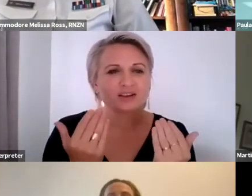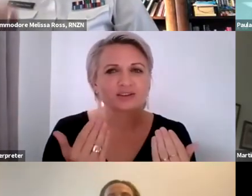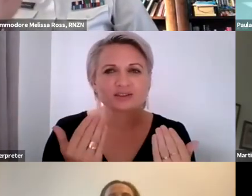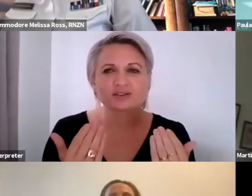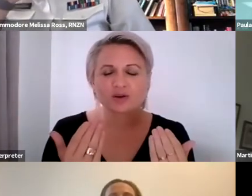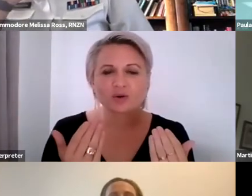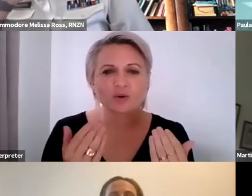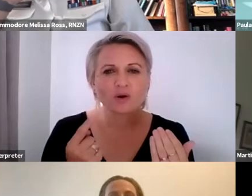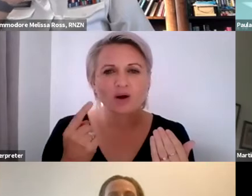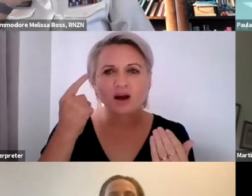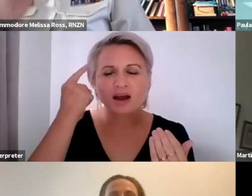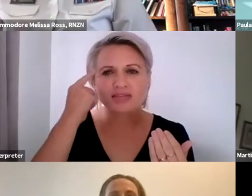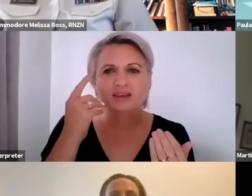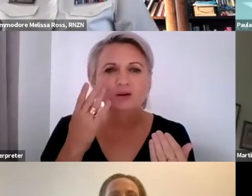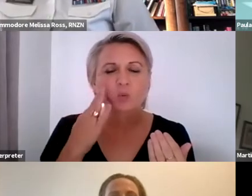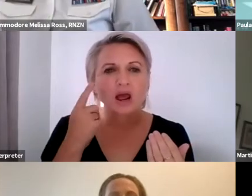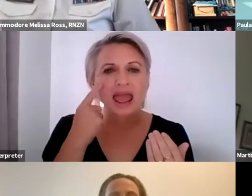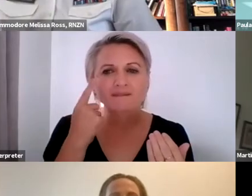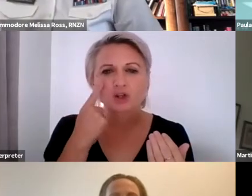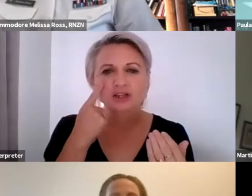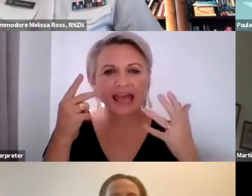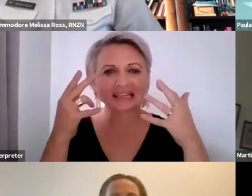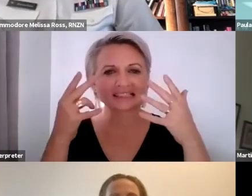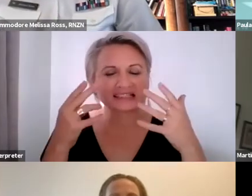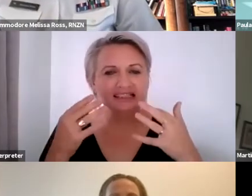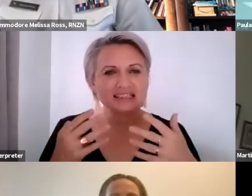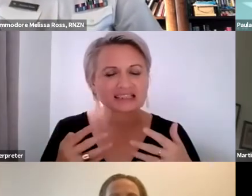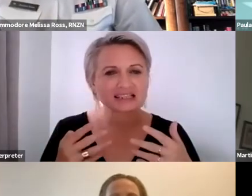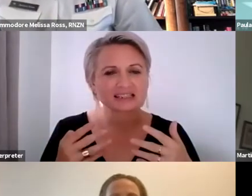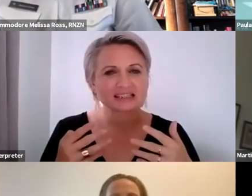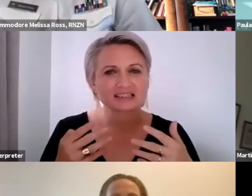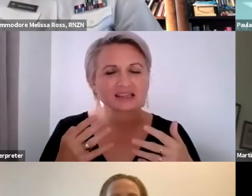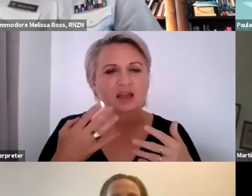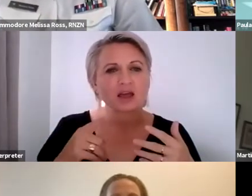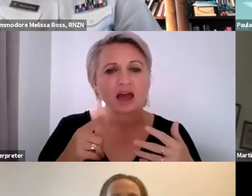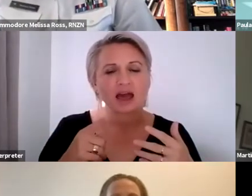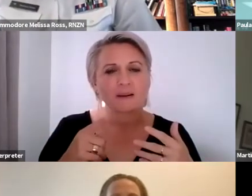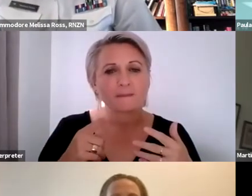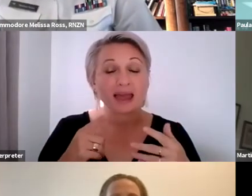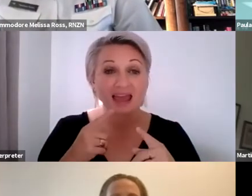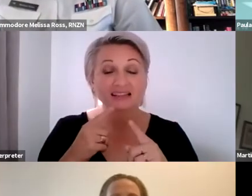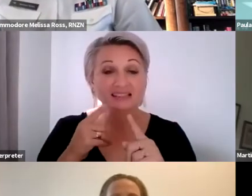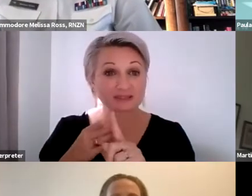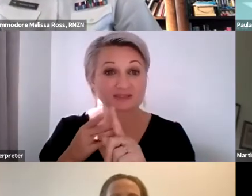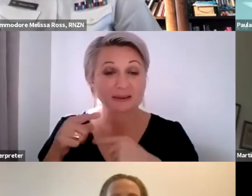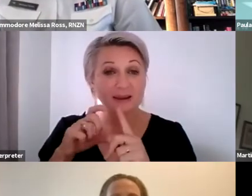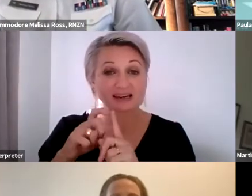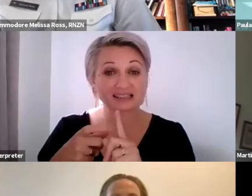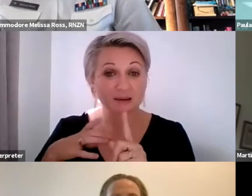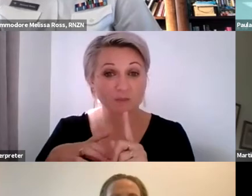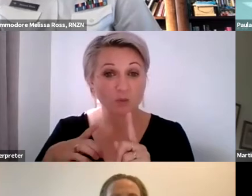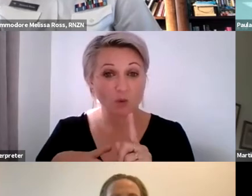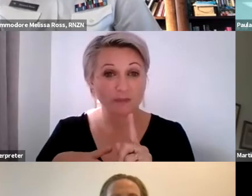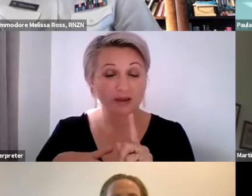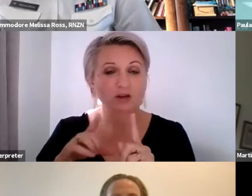another matter as well, particularly for disabled women. You have mentioned to me